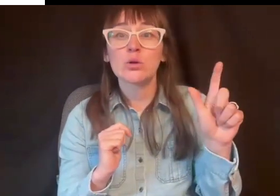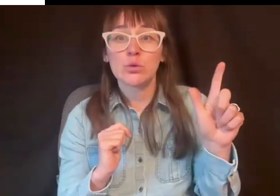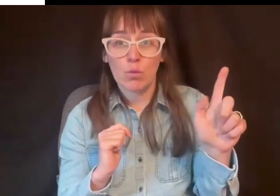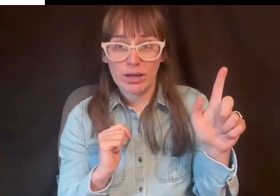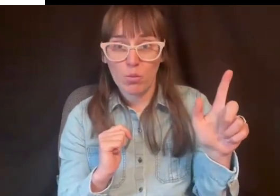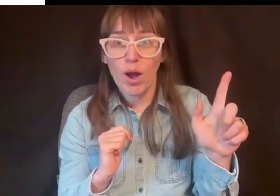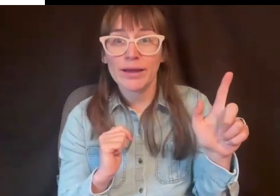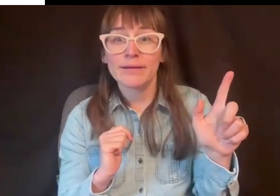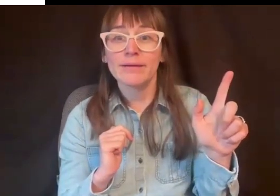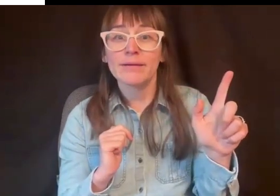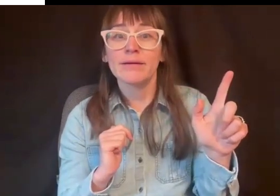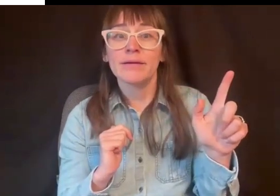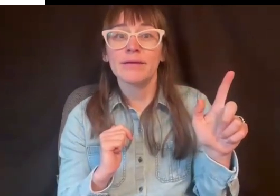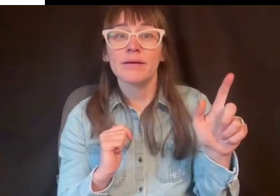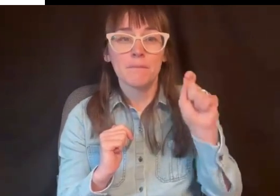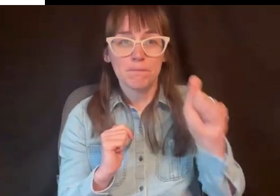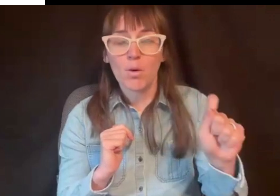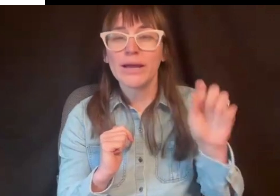1321.9